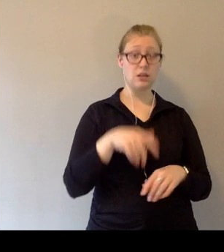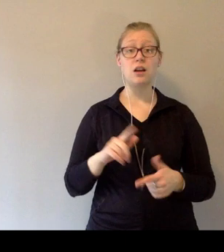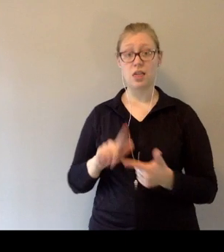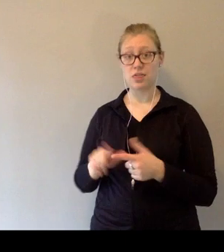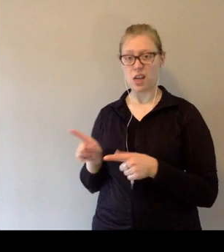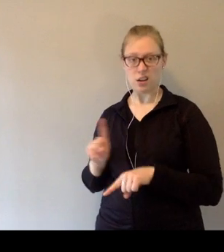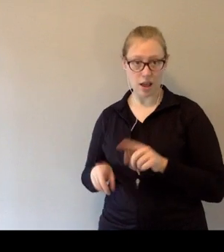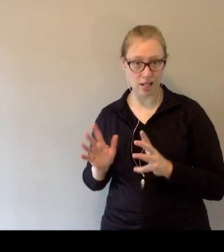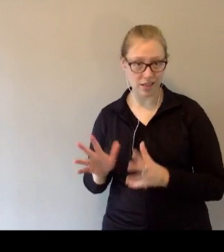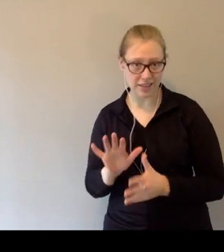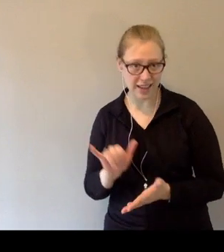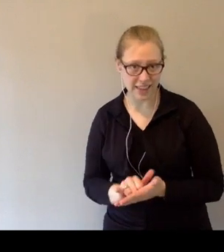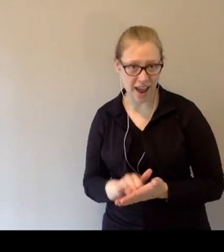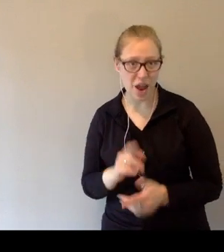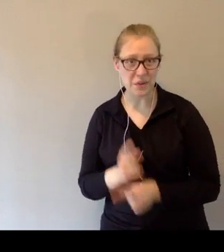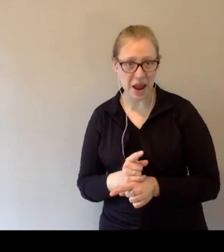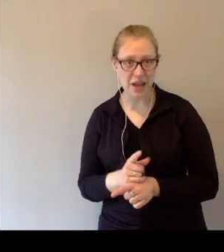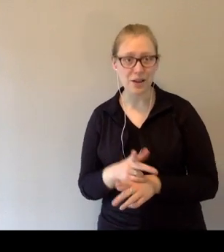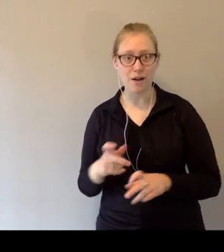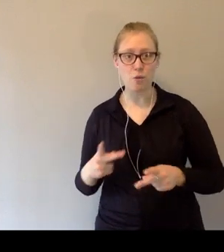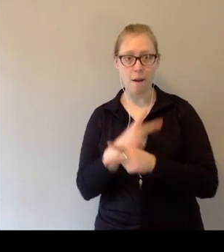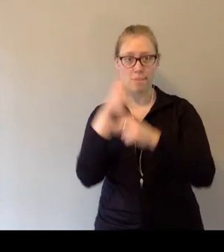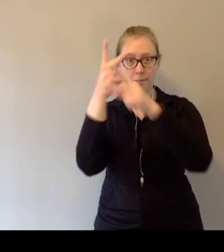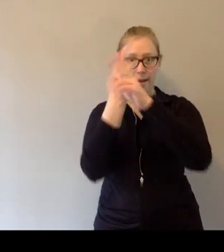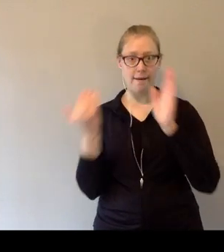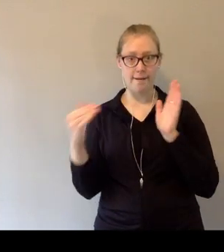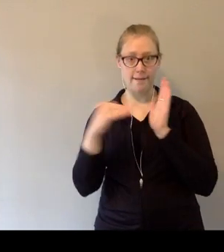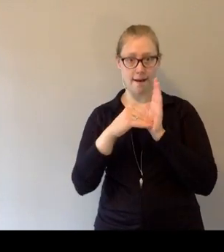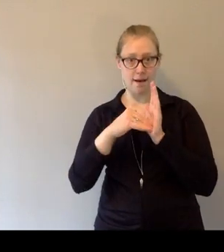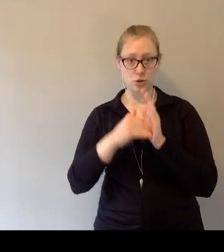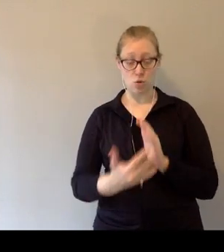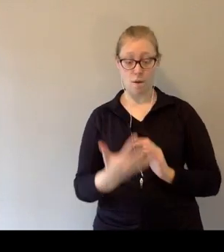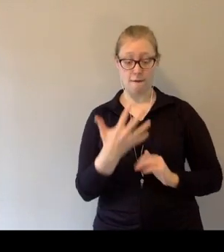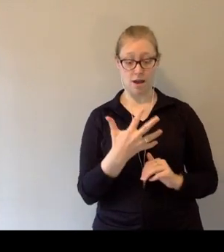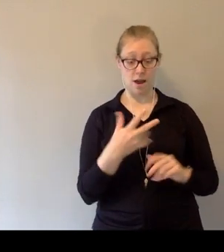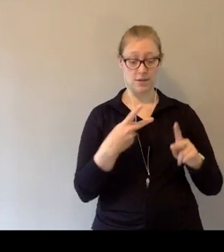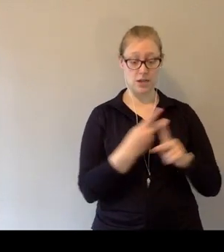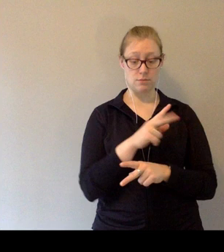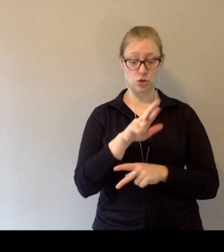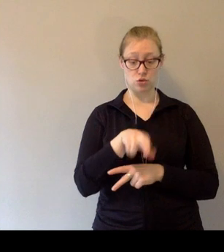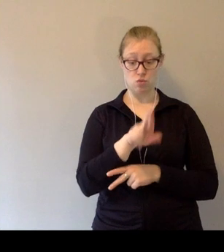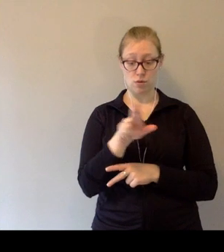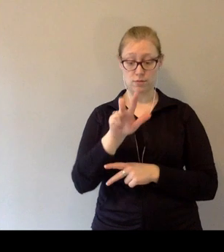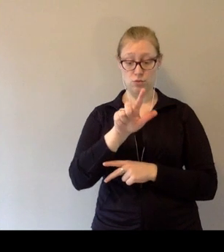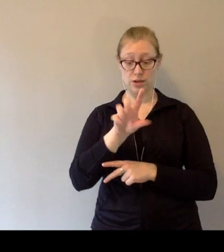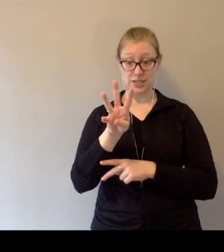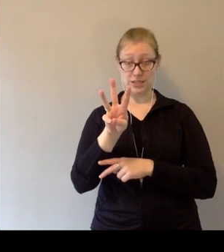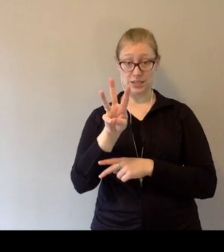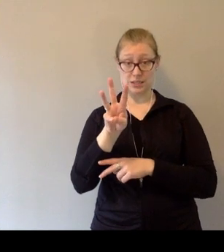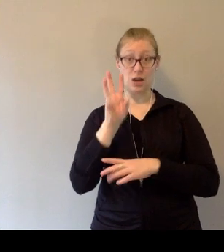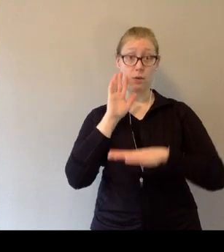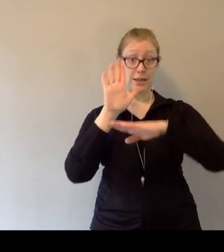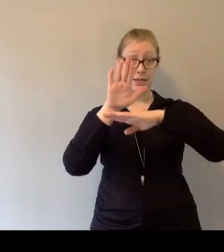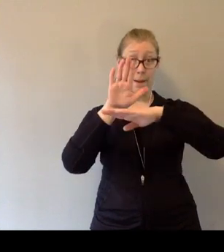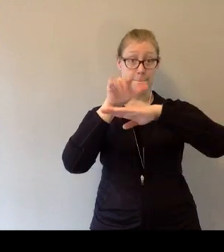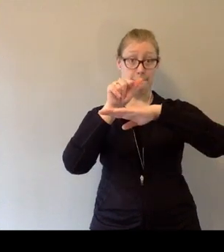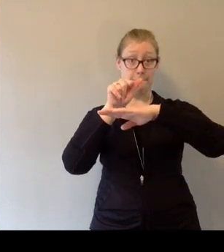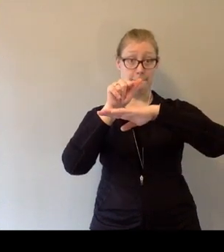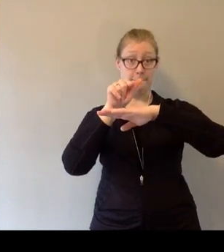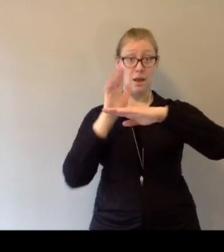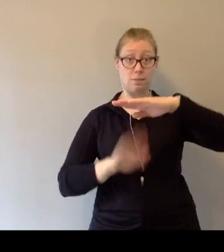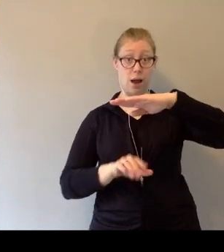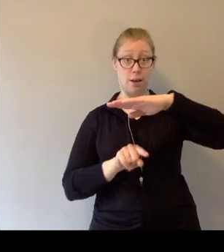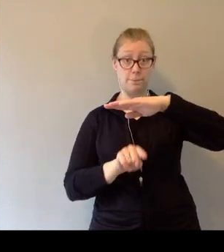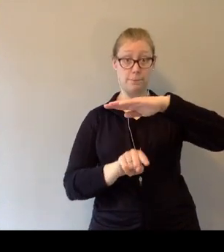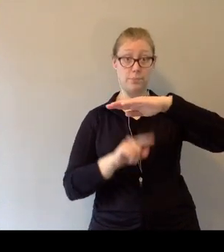have 5 times the square root of 26 in the numerator. And the bottom is going to be 26. And again,